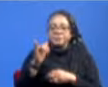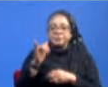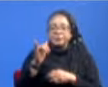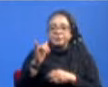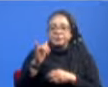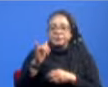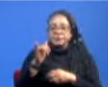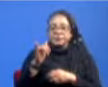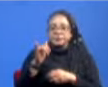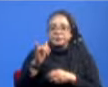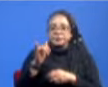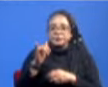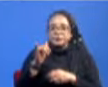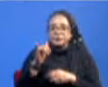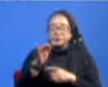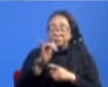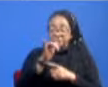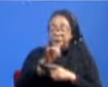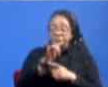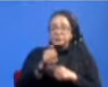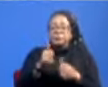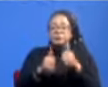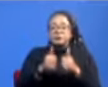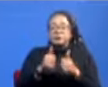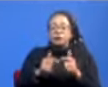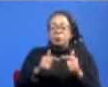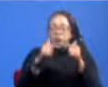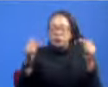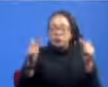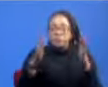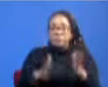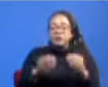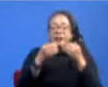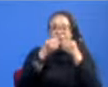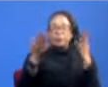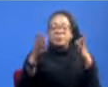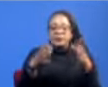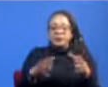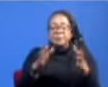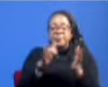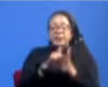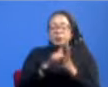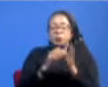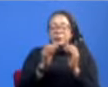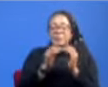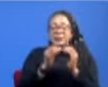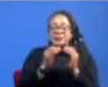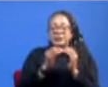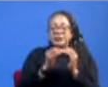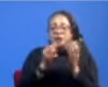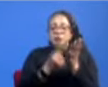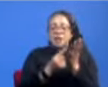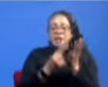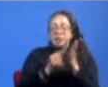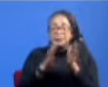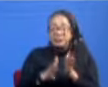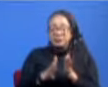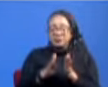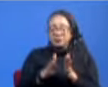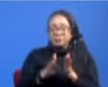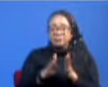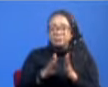A source revealed that the opposition luminary had informed his team that he was meeting a Ugandan national.